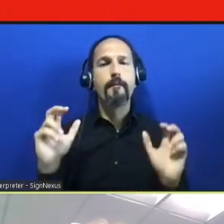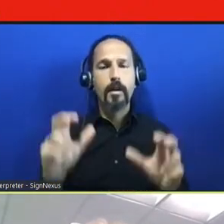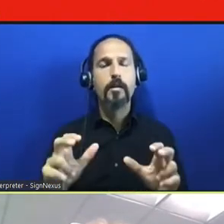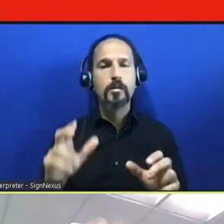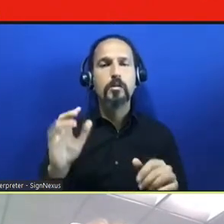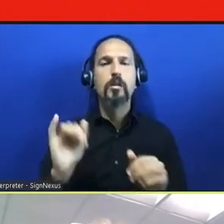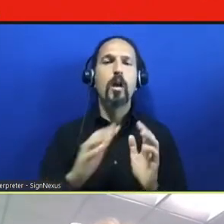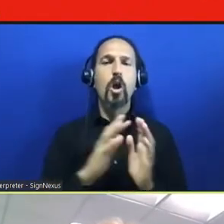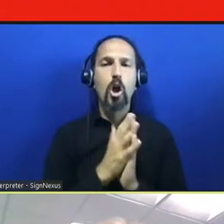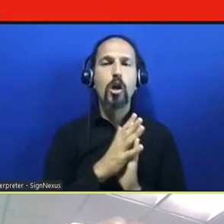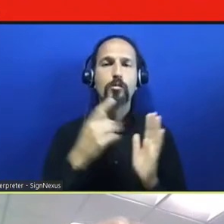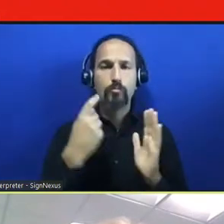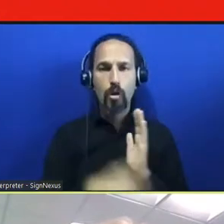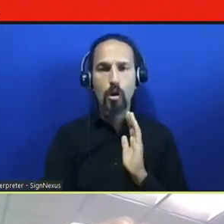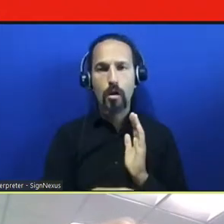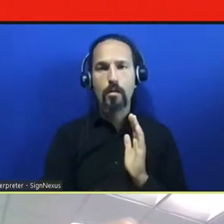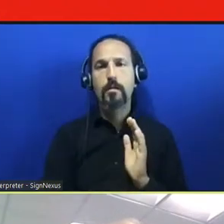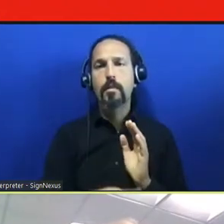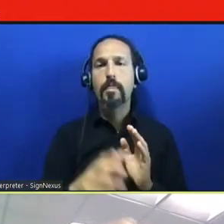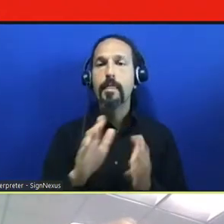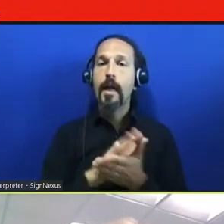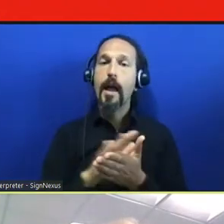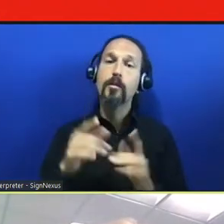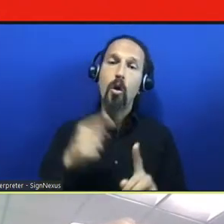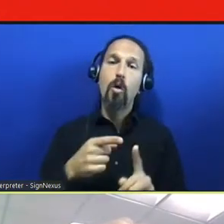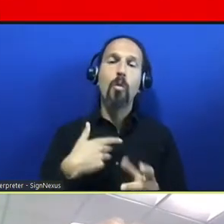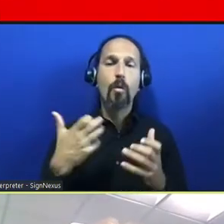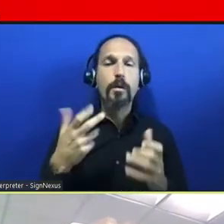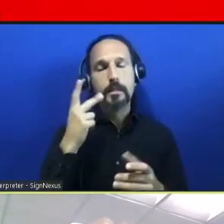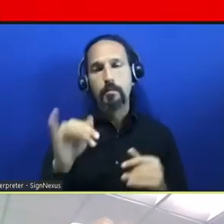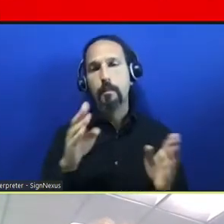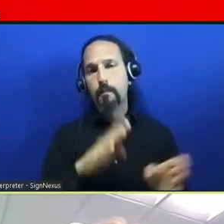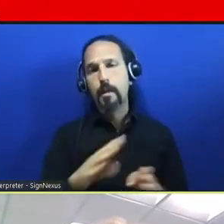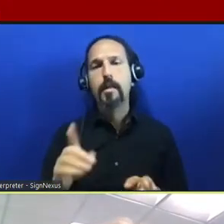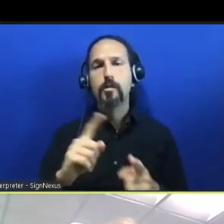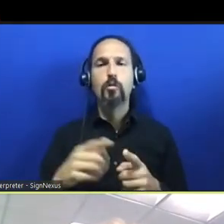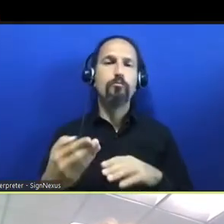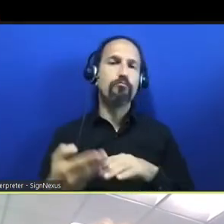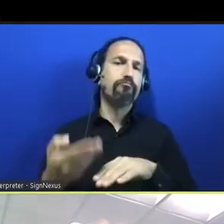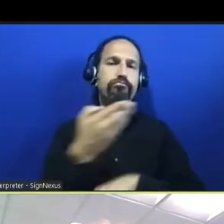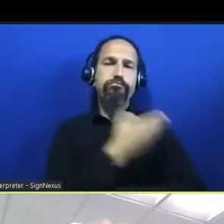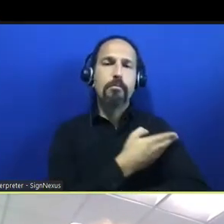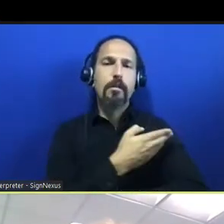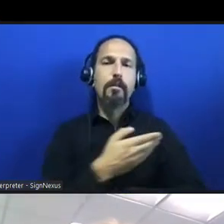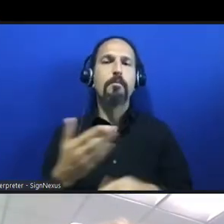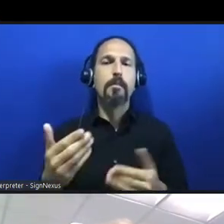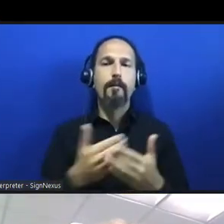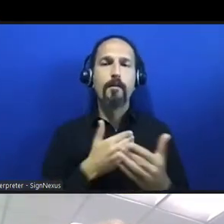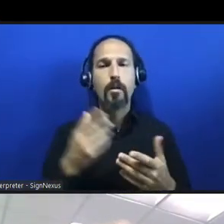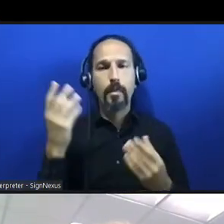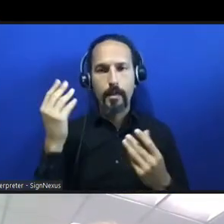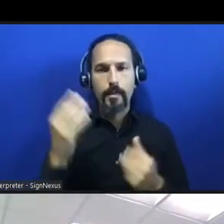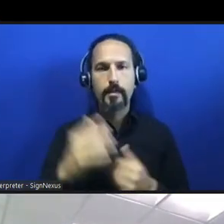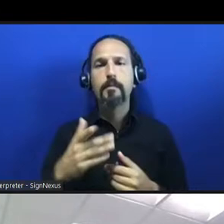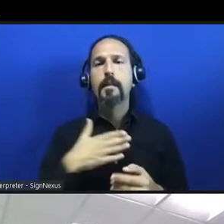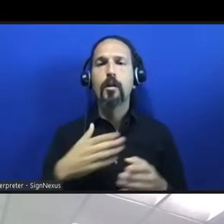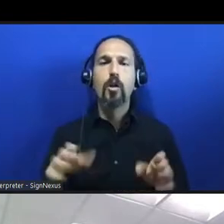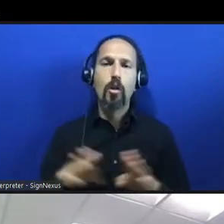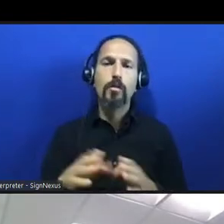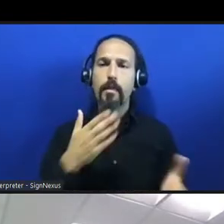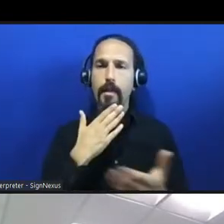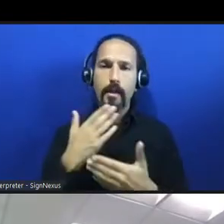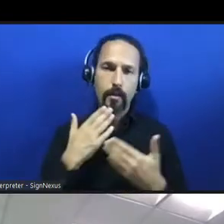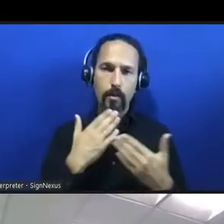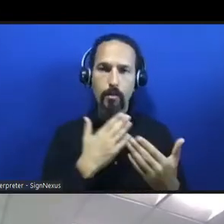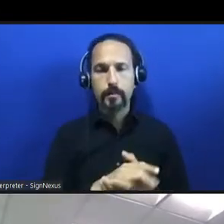congestion pricing is a lauderable goal we like to see a plan to ramp things up before anything like this is even your remarks thank you